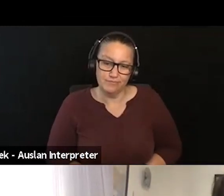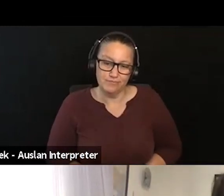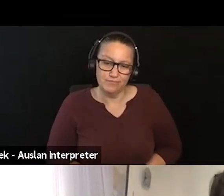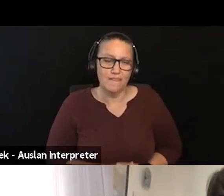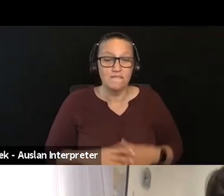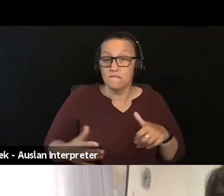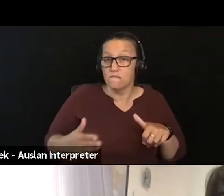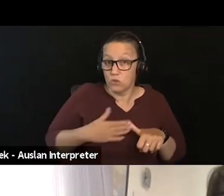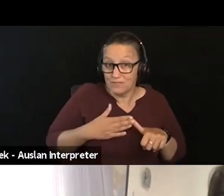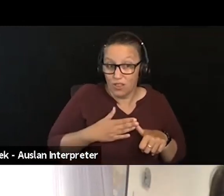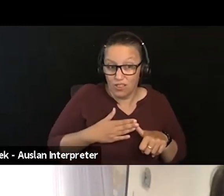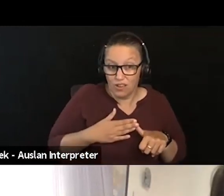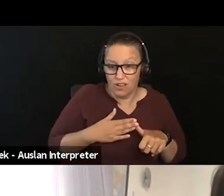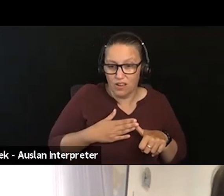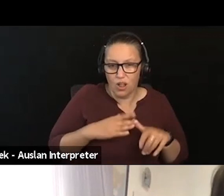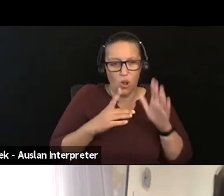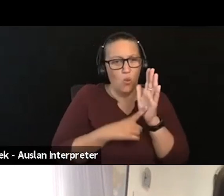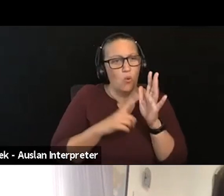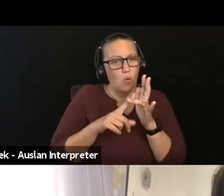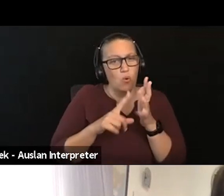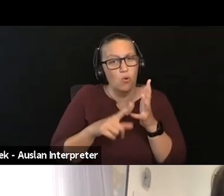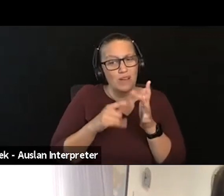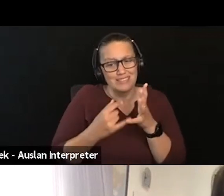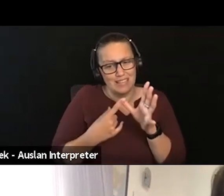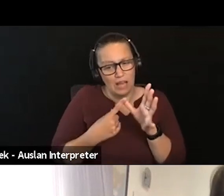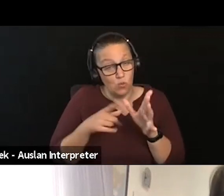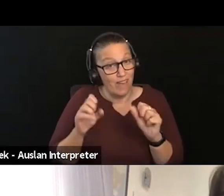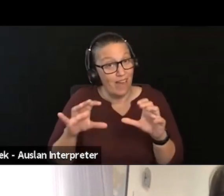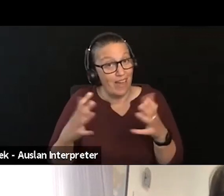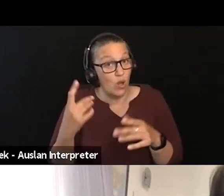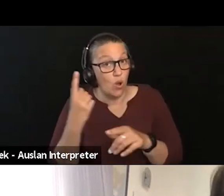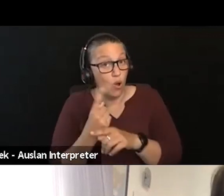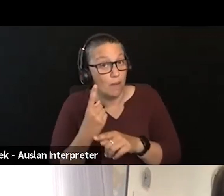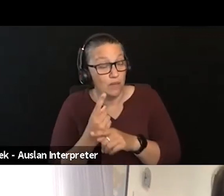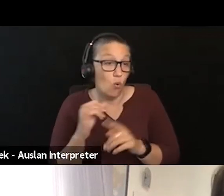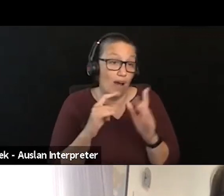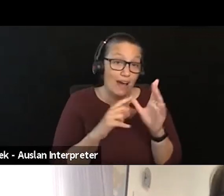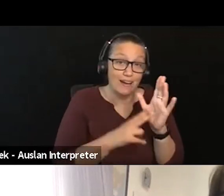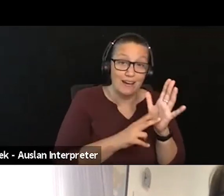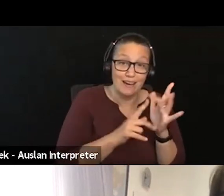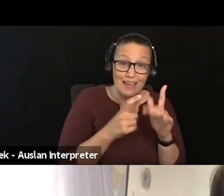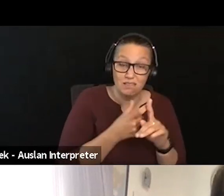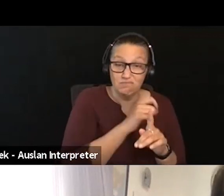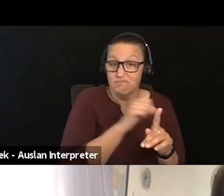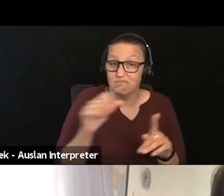First of all, Lucy, do you have any comment on Anik or Natasha's